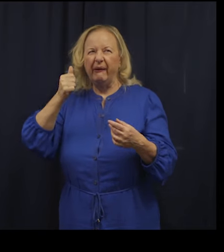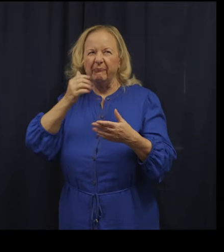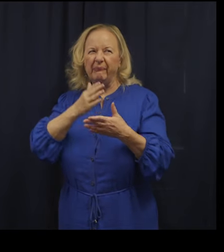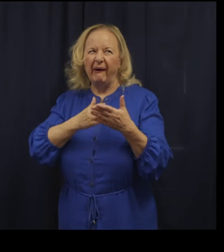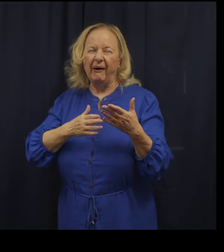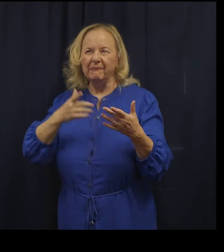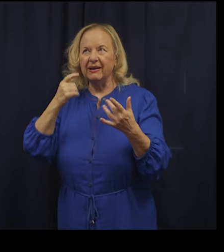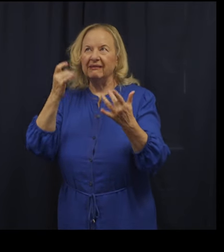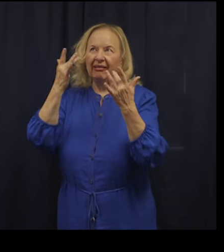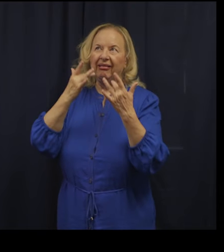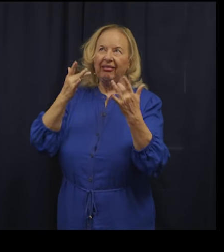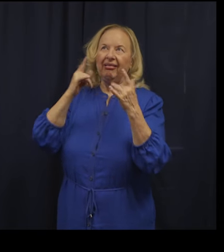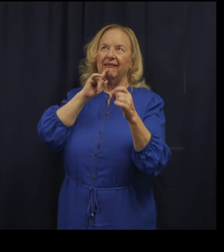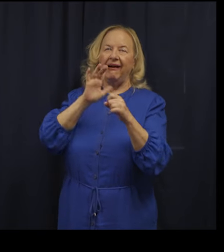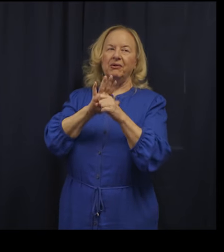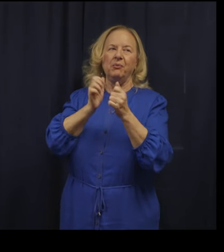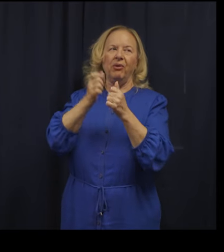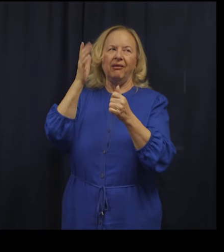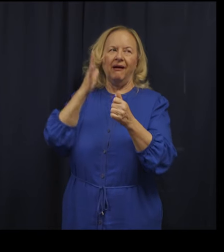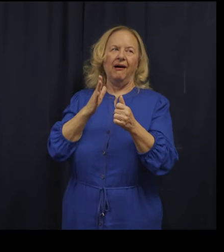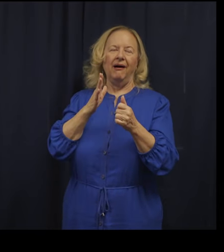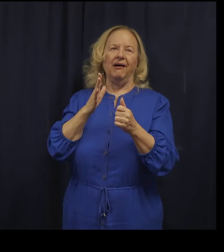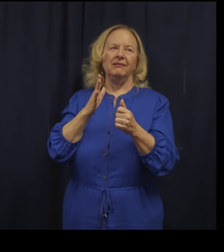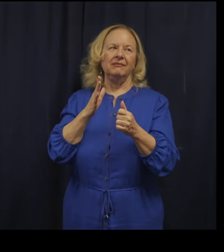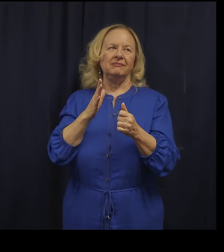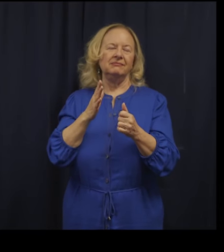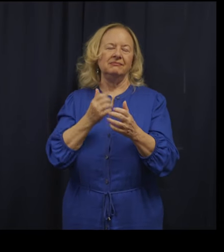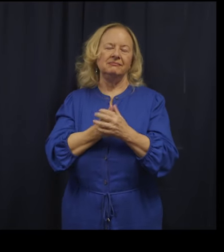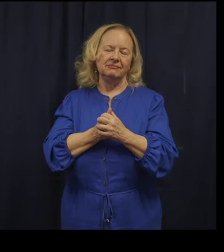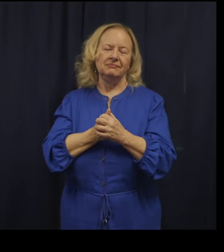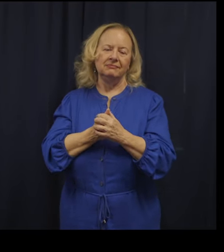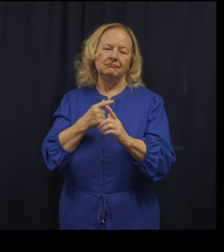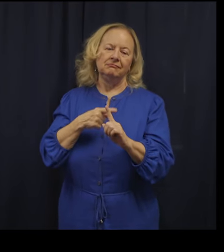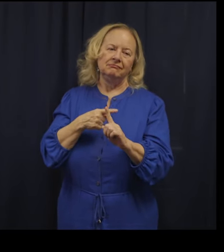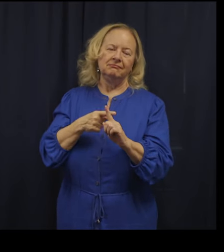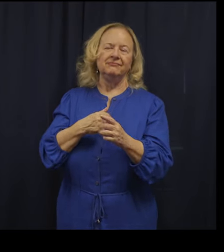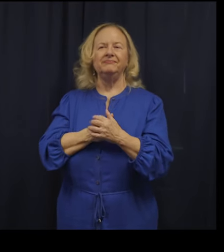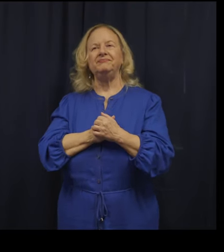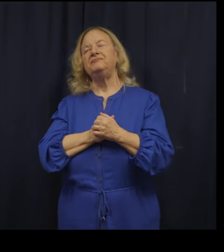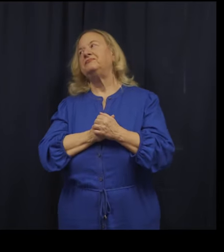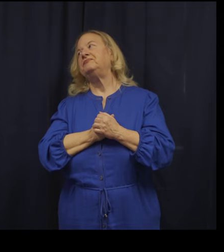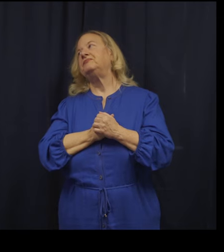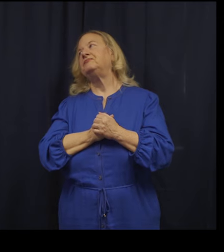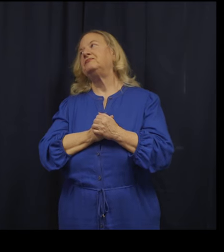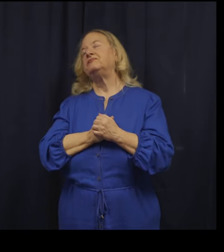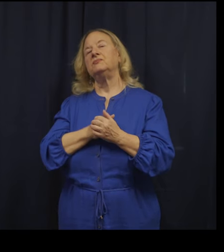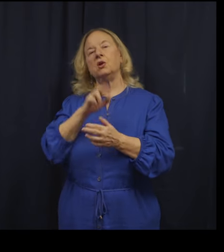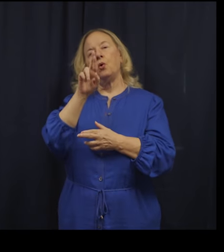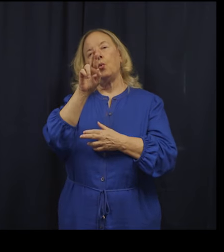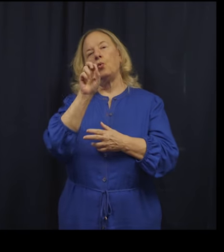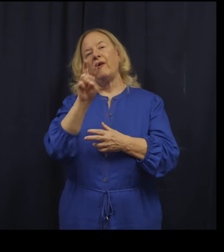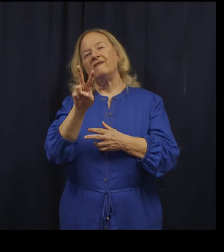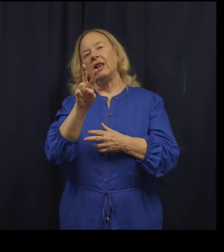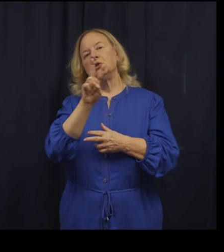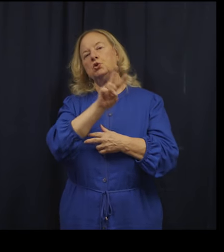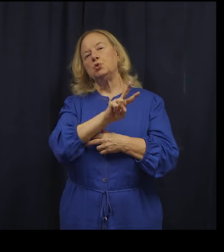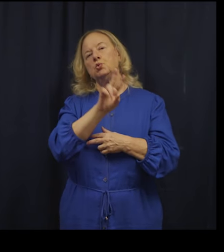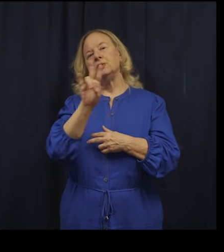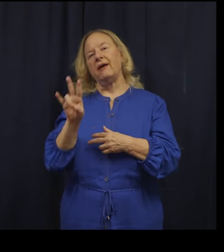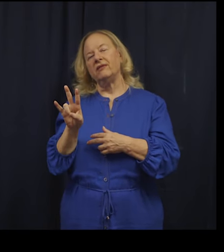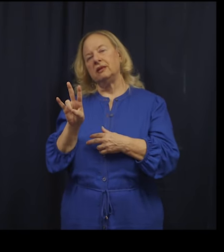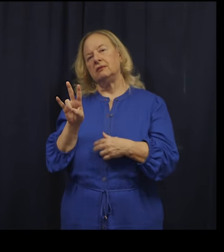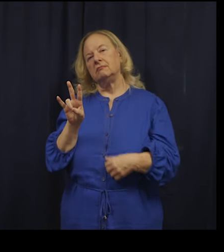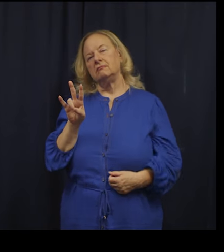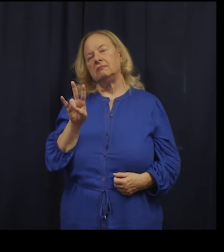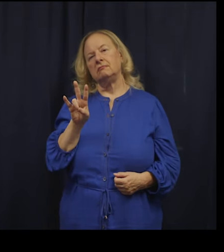on that covenant with God? Okay? All right. Well, listen to Revelation